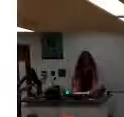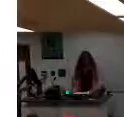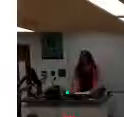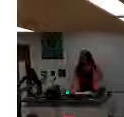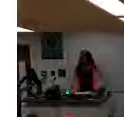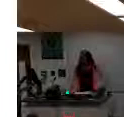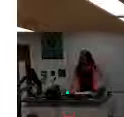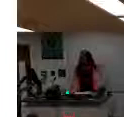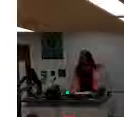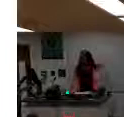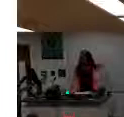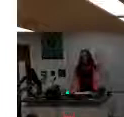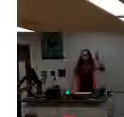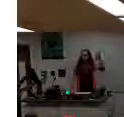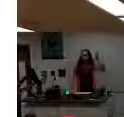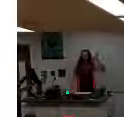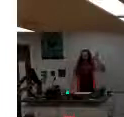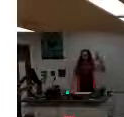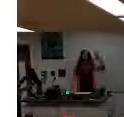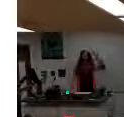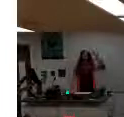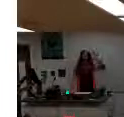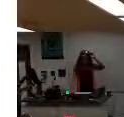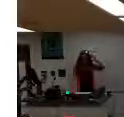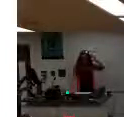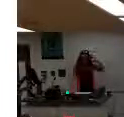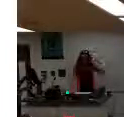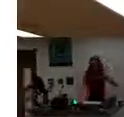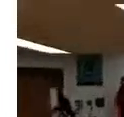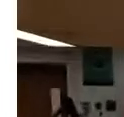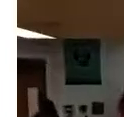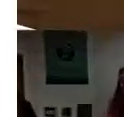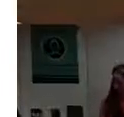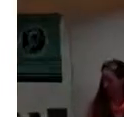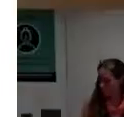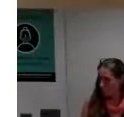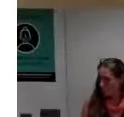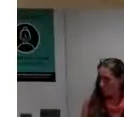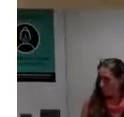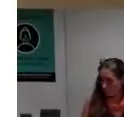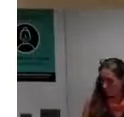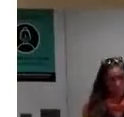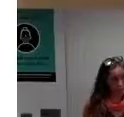within, and who are better off, in a way, represent a certain types of reality and not others.